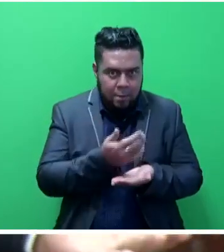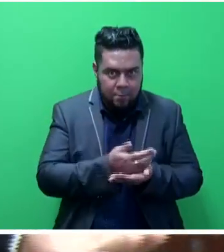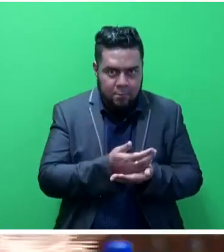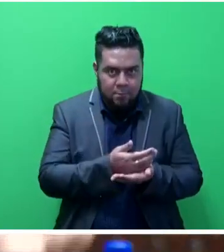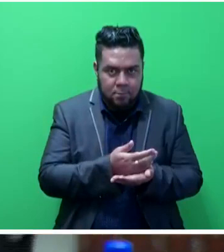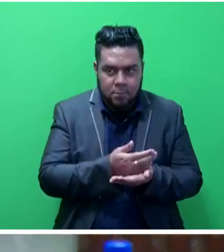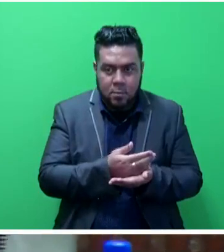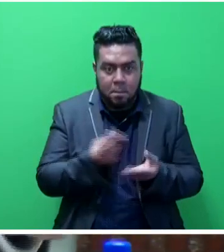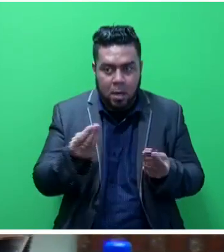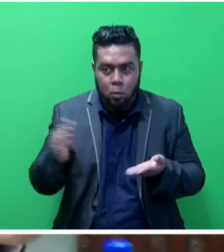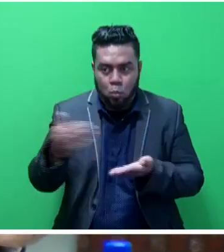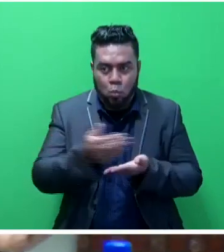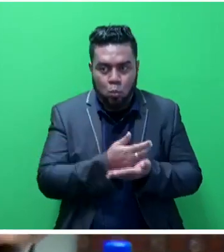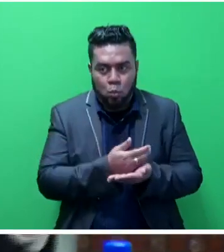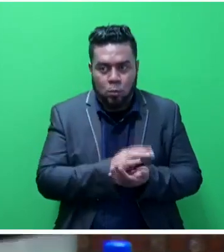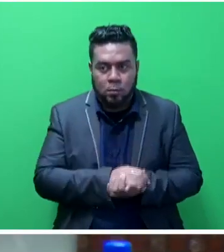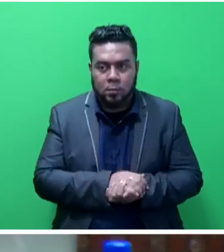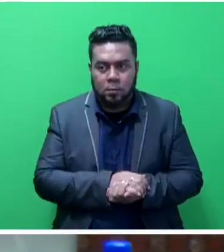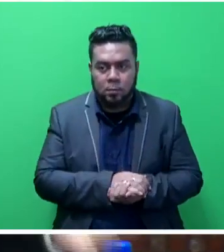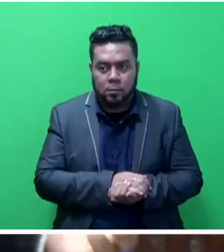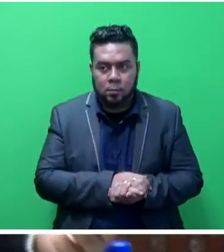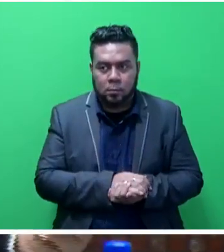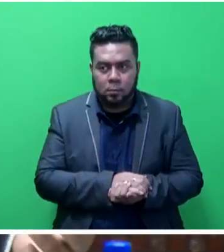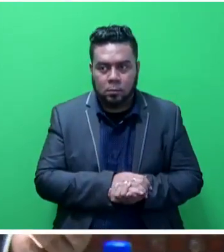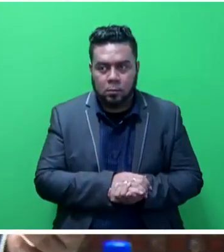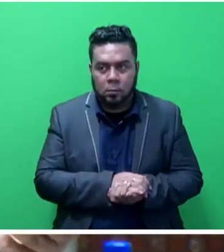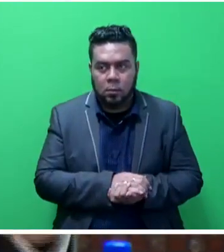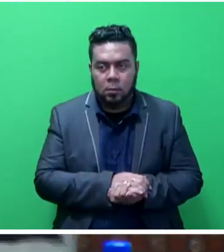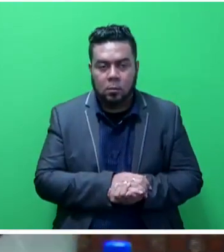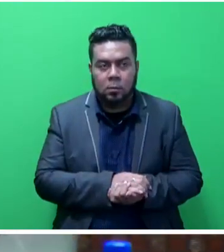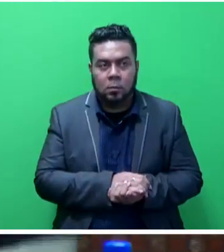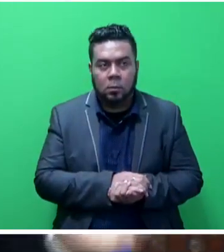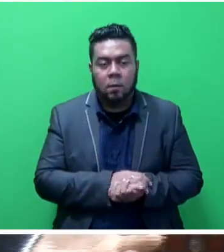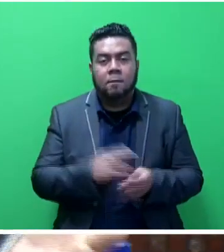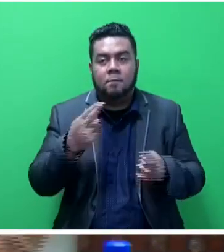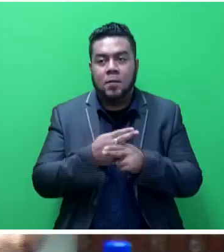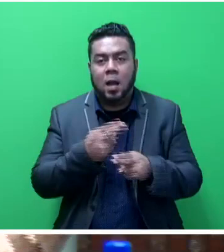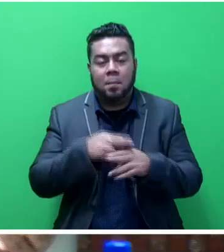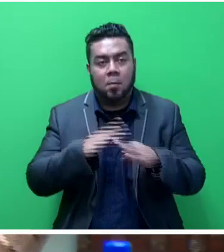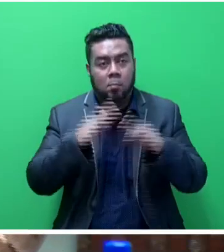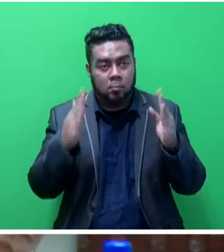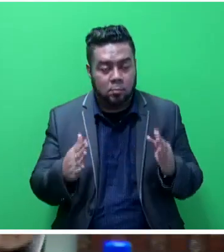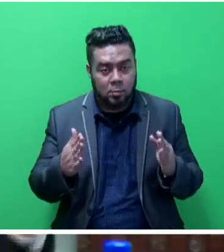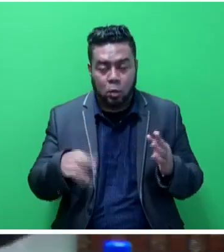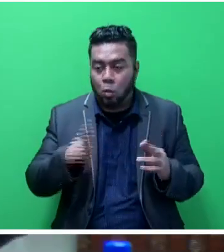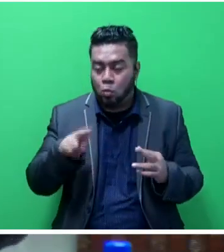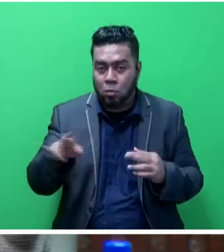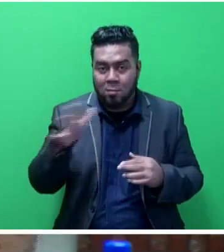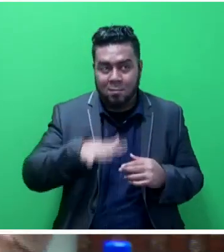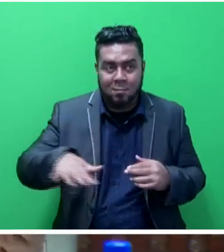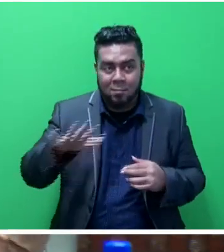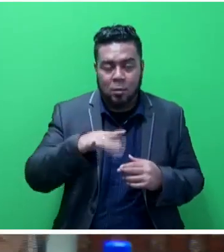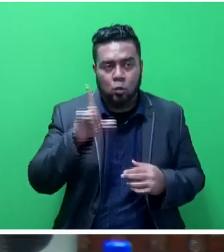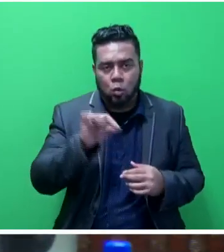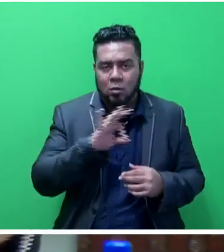Research that has been done demonstrates that unfortunately farm households in the rural areas do not